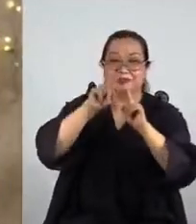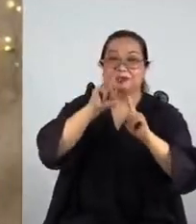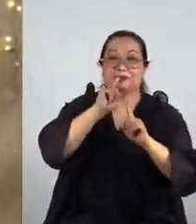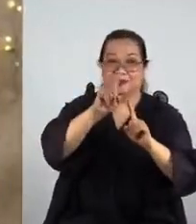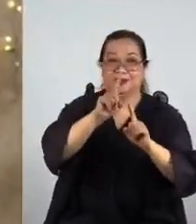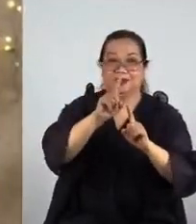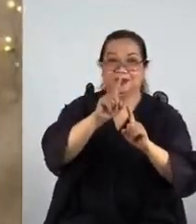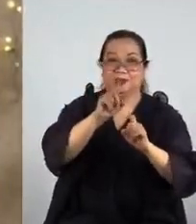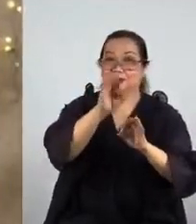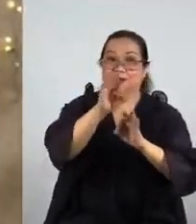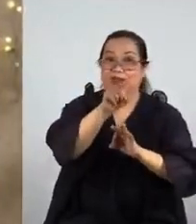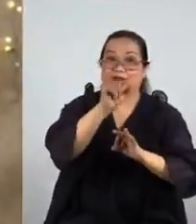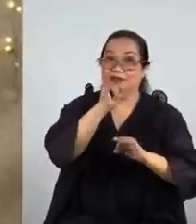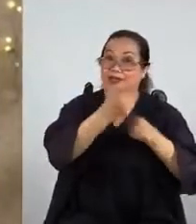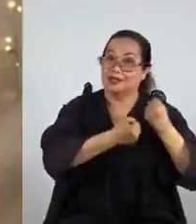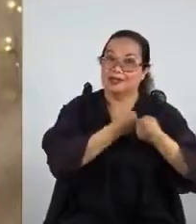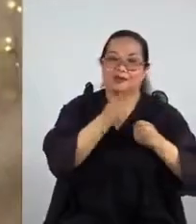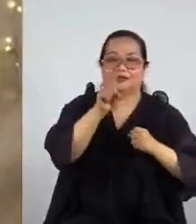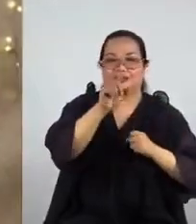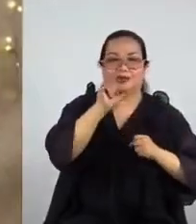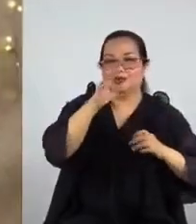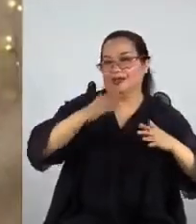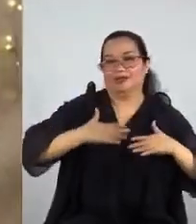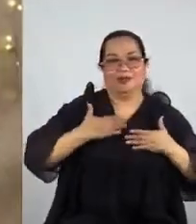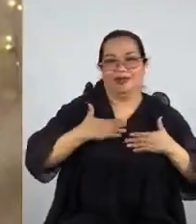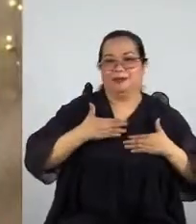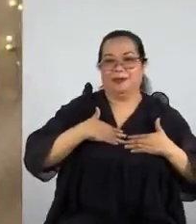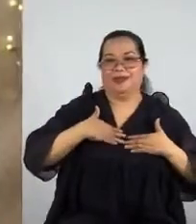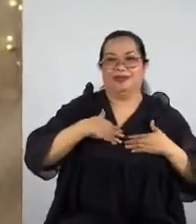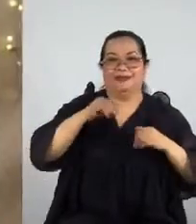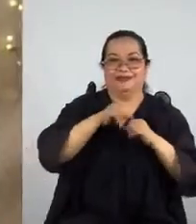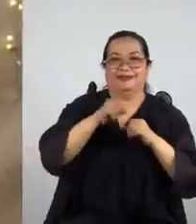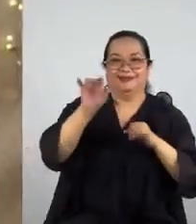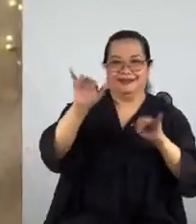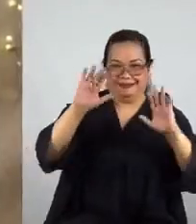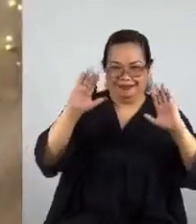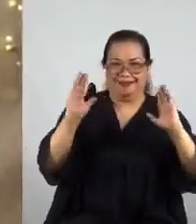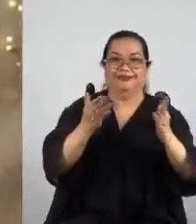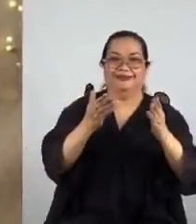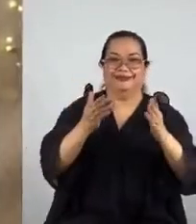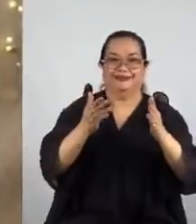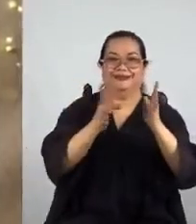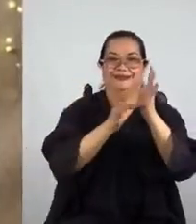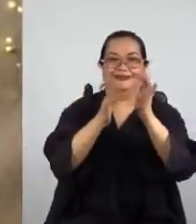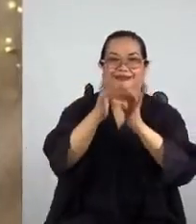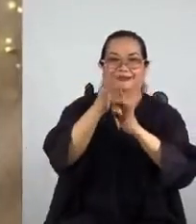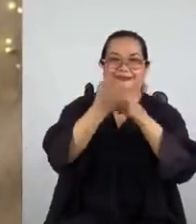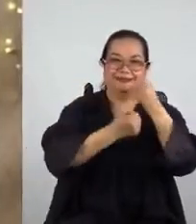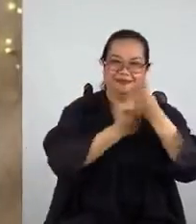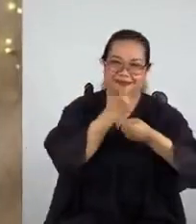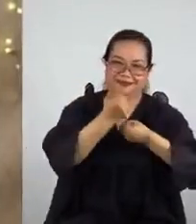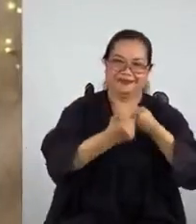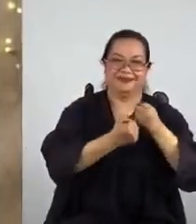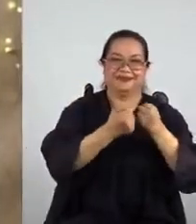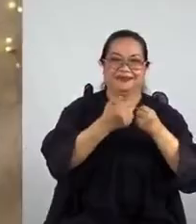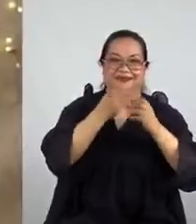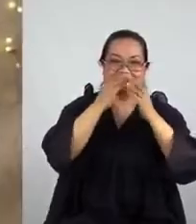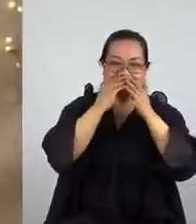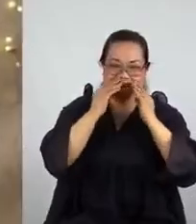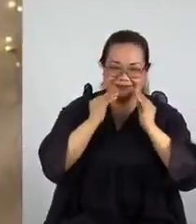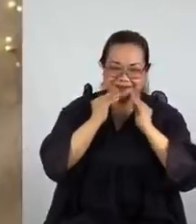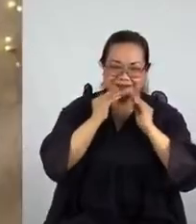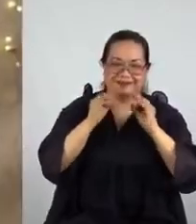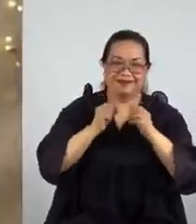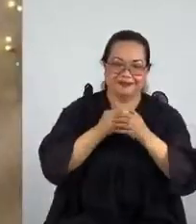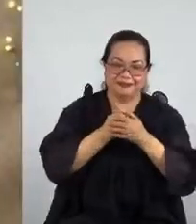true also in the life of faith. Jesus endured suffering. He was a man of sorrows, acquainted